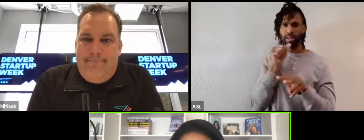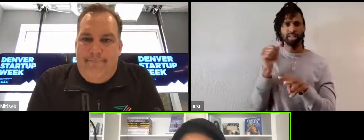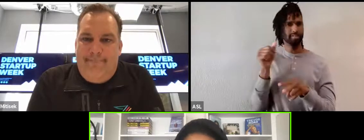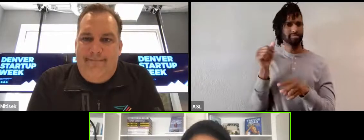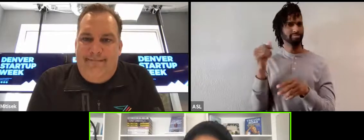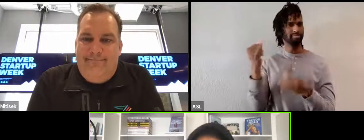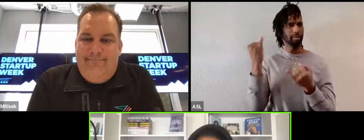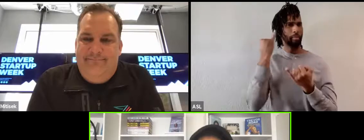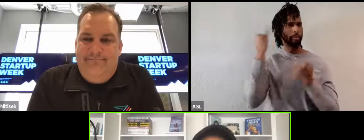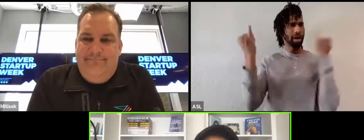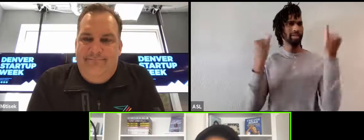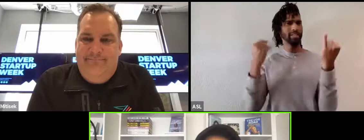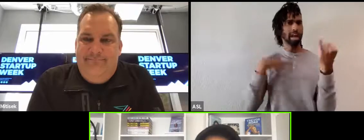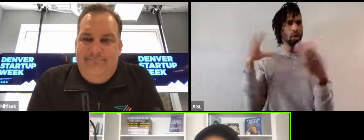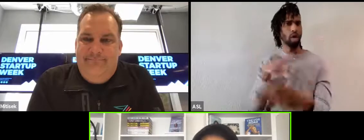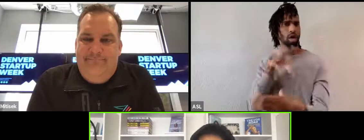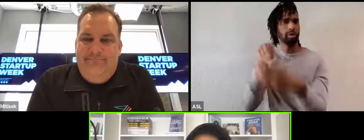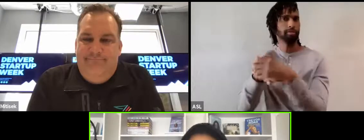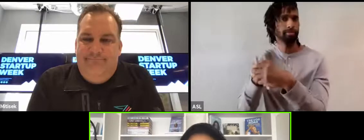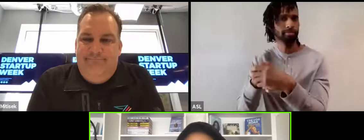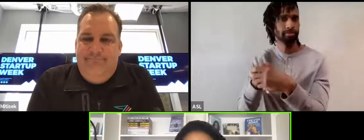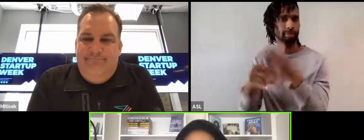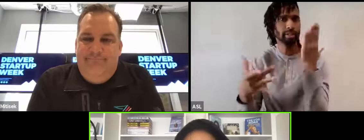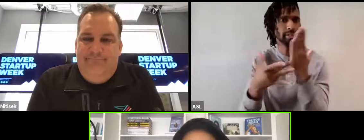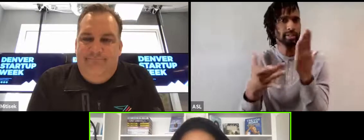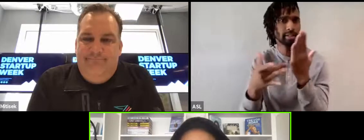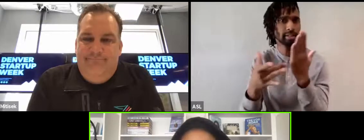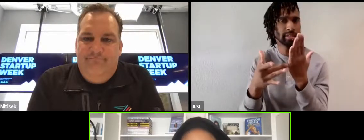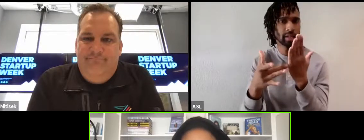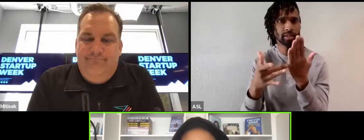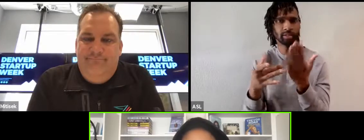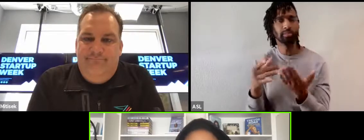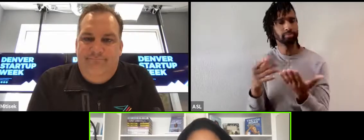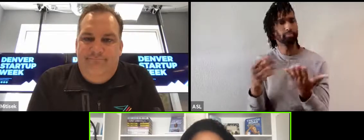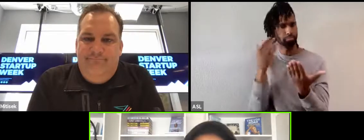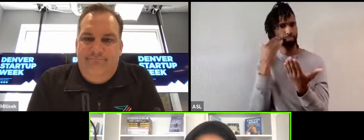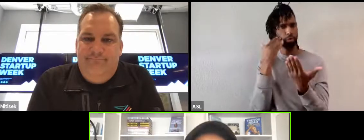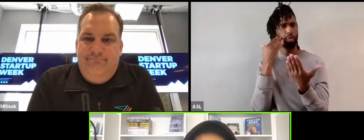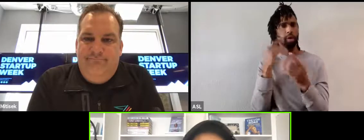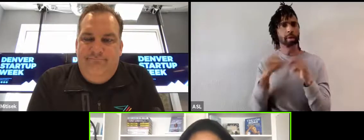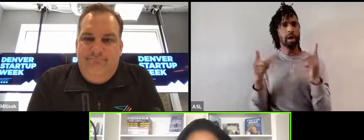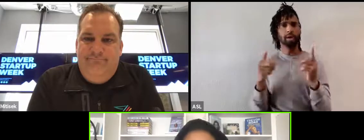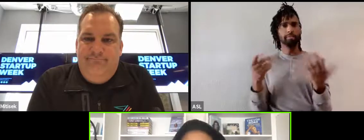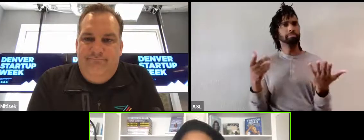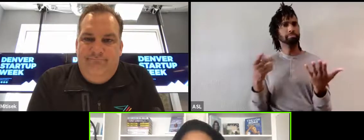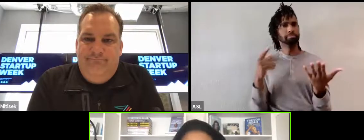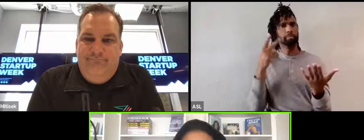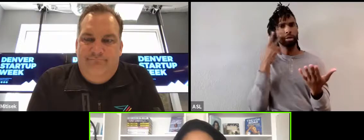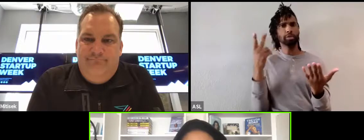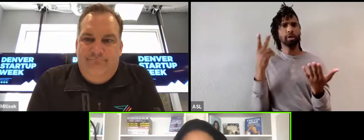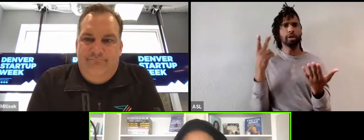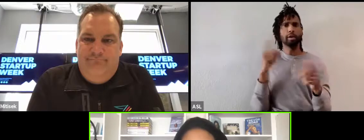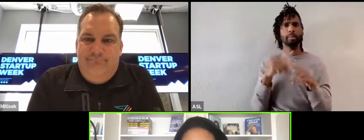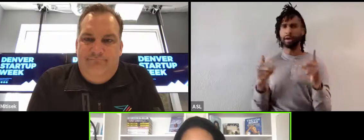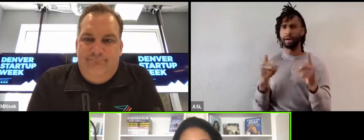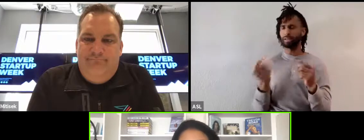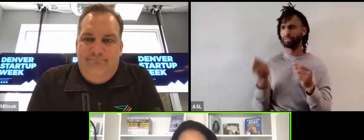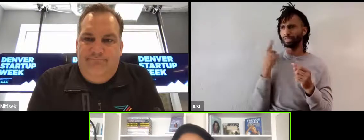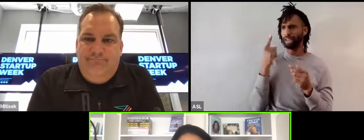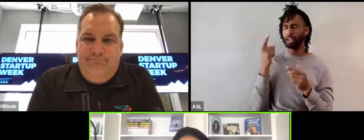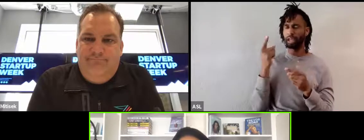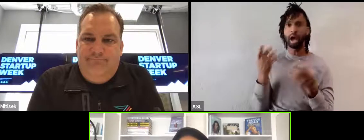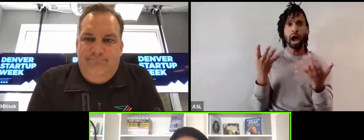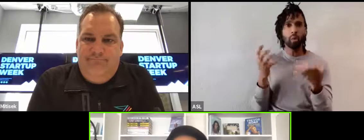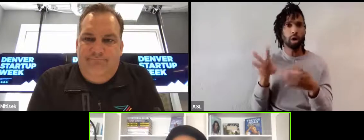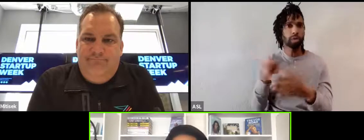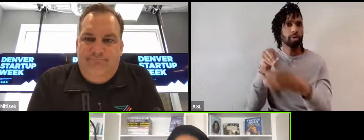the time that I would be getting into tech or venture. But I saw that and I said, well, that doesn't make any sense. And I want to